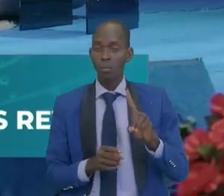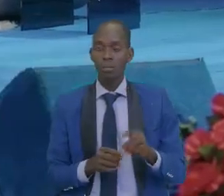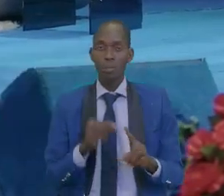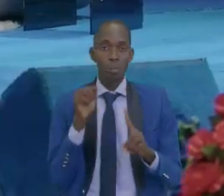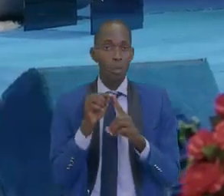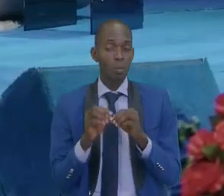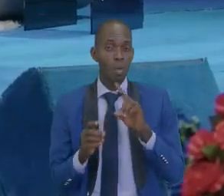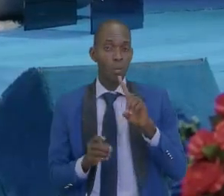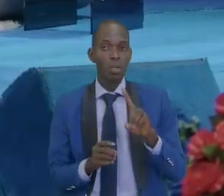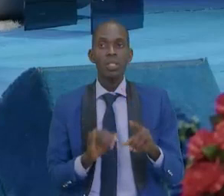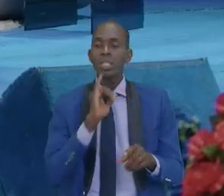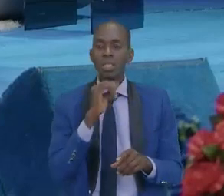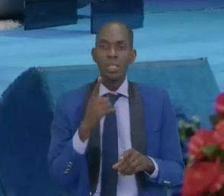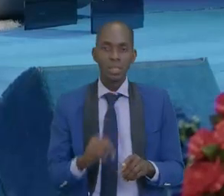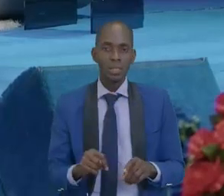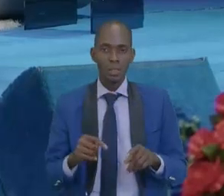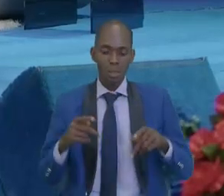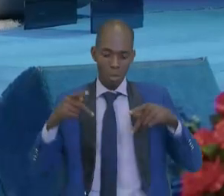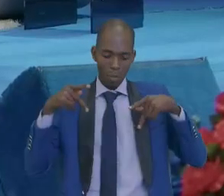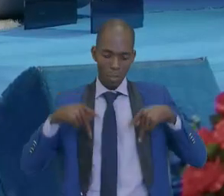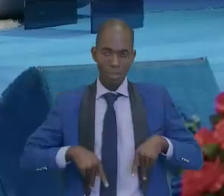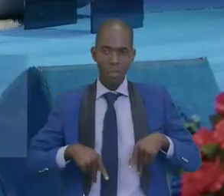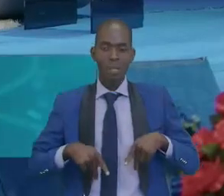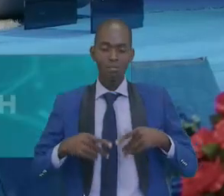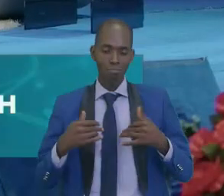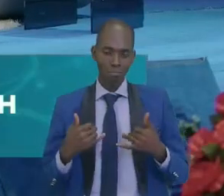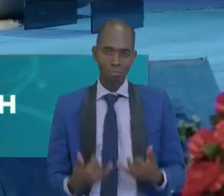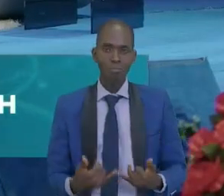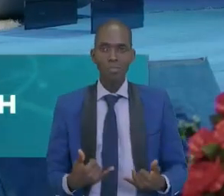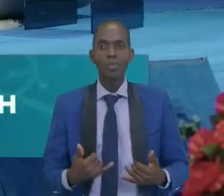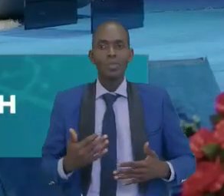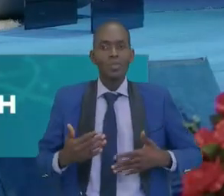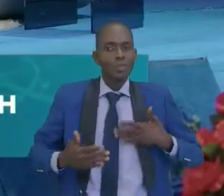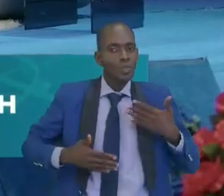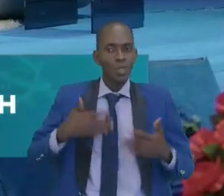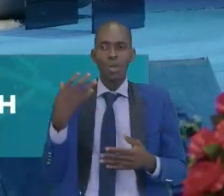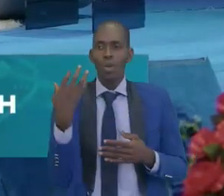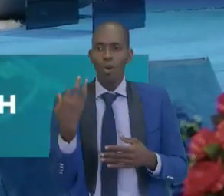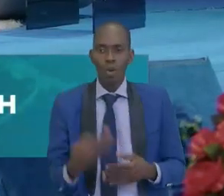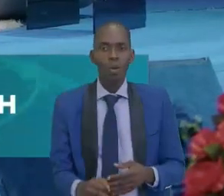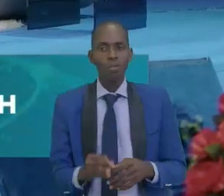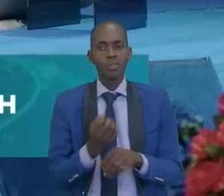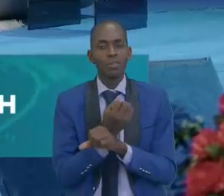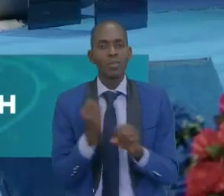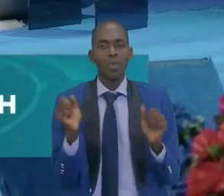Number one is the present personal joy of salvation with righteousness.